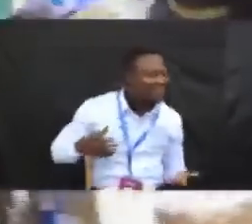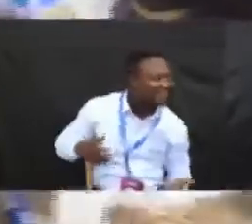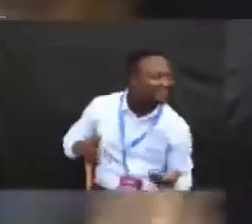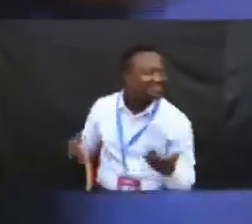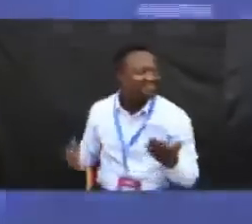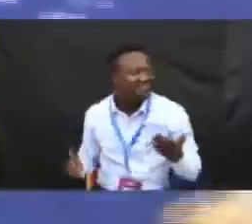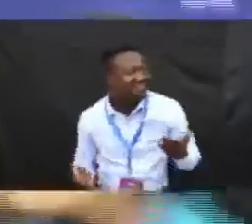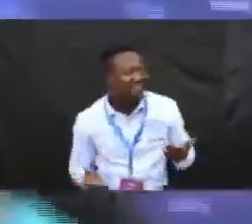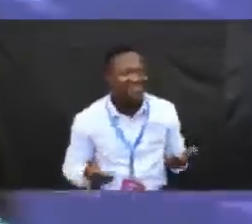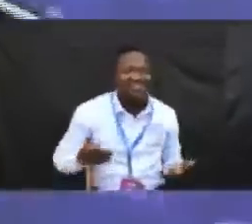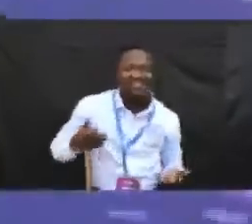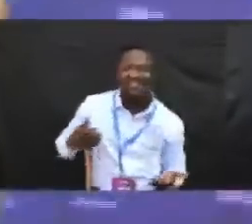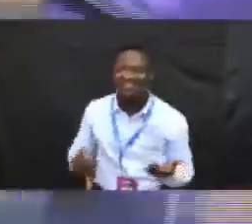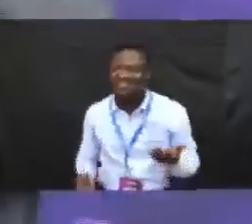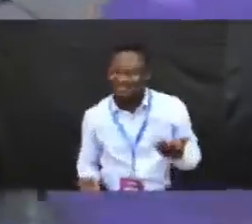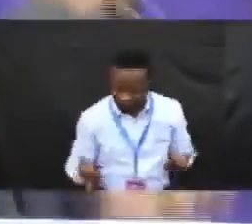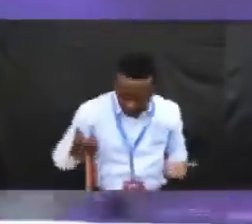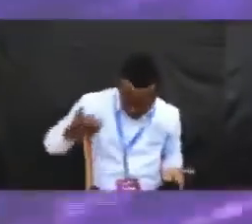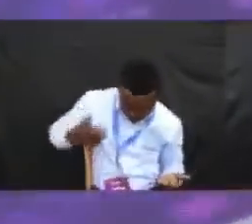Oh yes way.